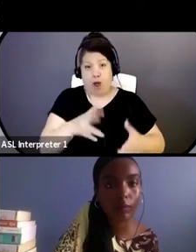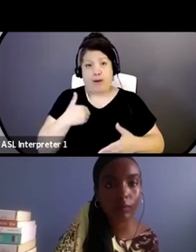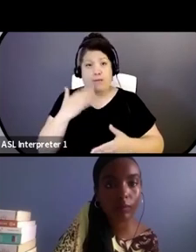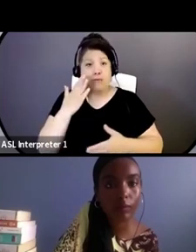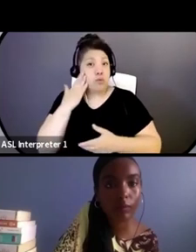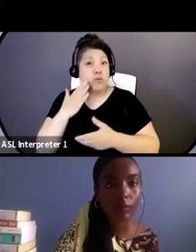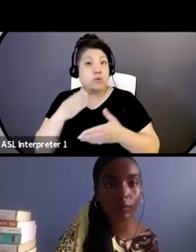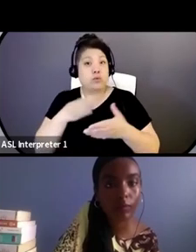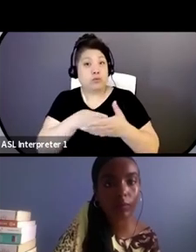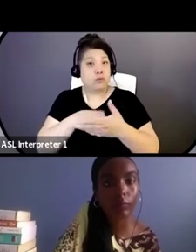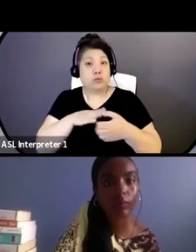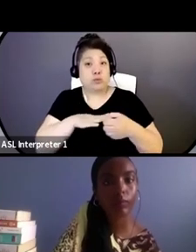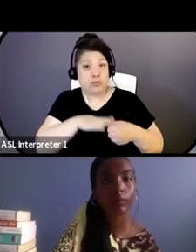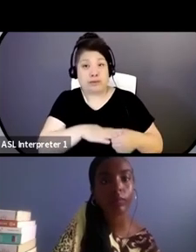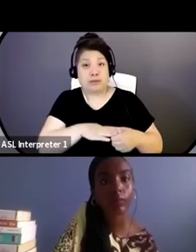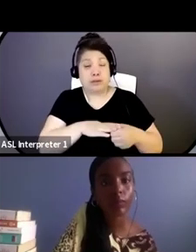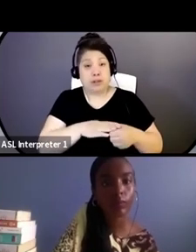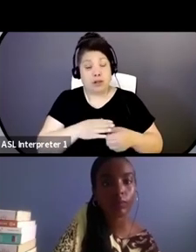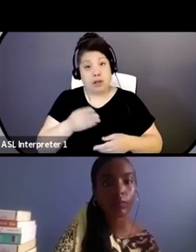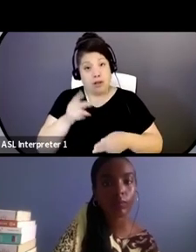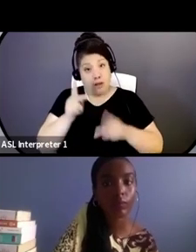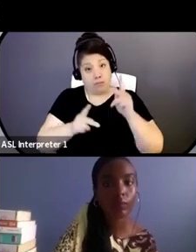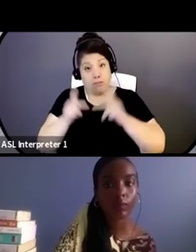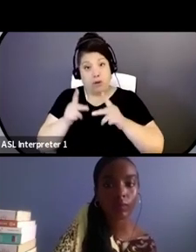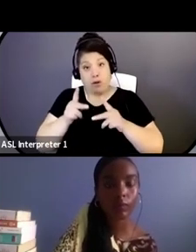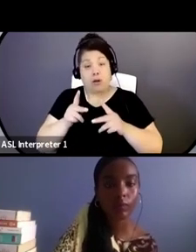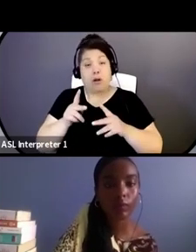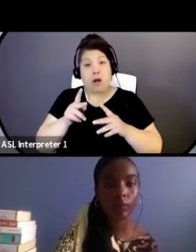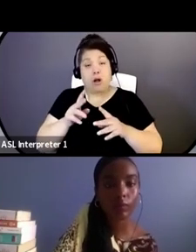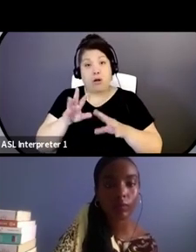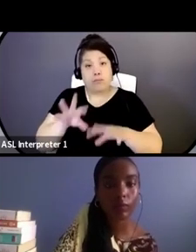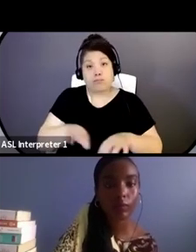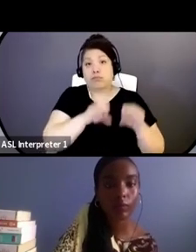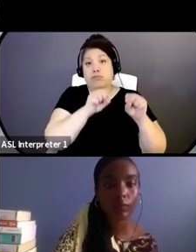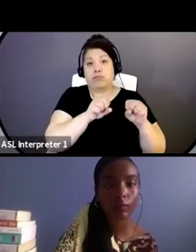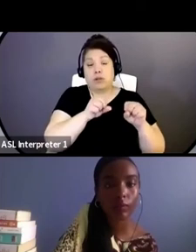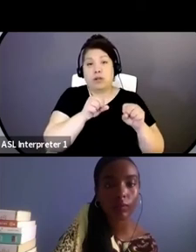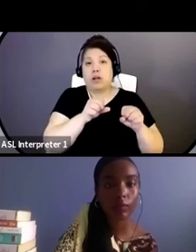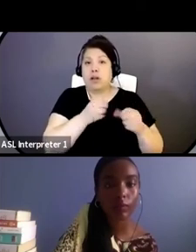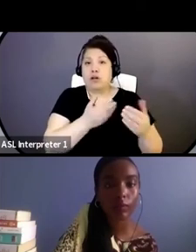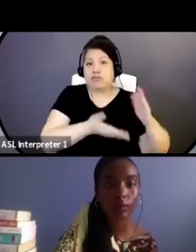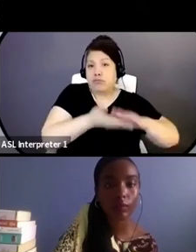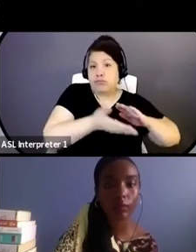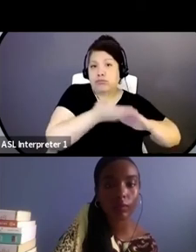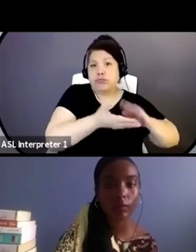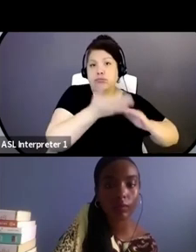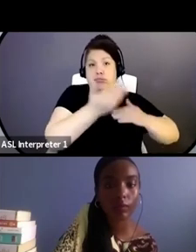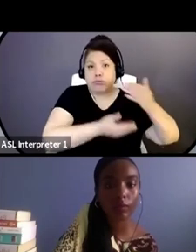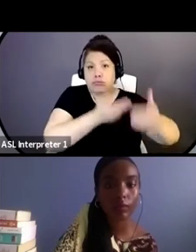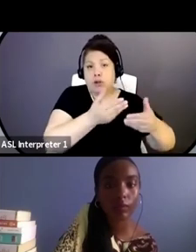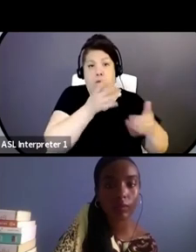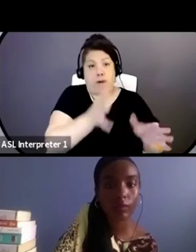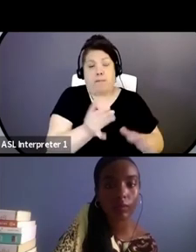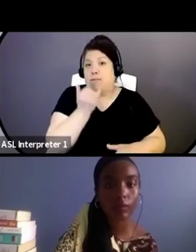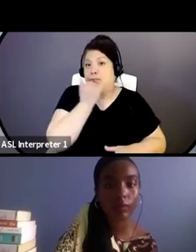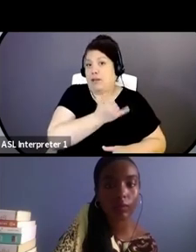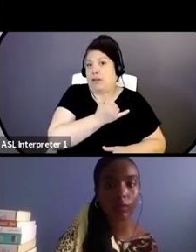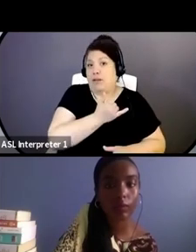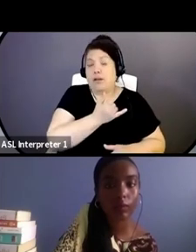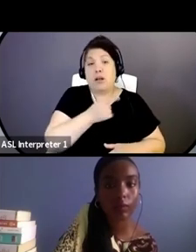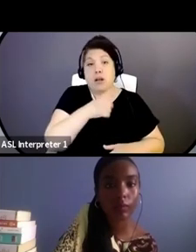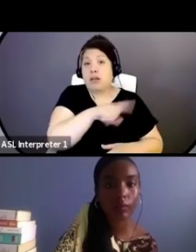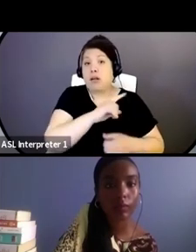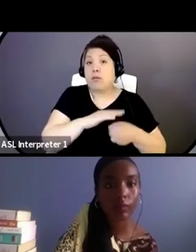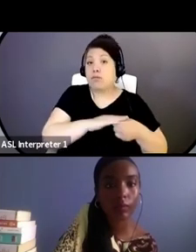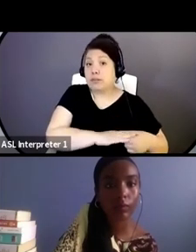those people be in charge to make sure that we don't make the same mistake again. We need to make sure that those who are oppressed now